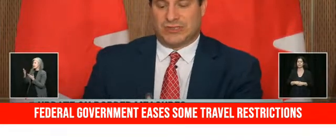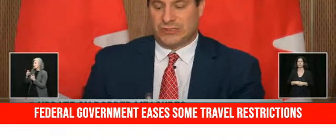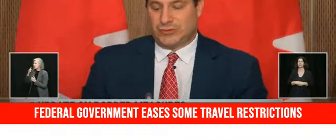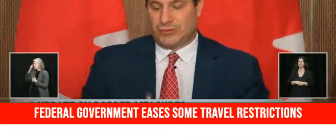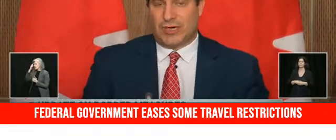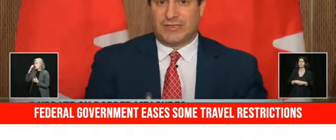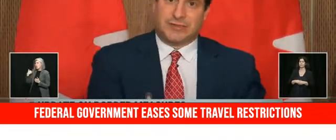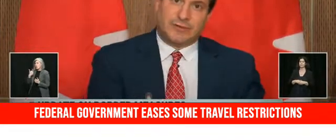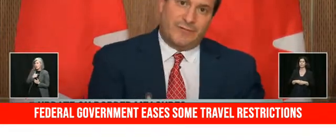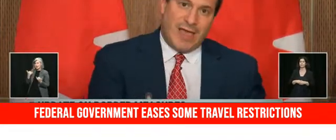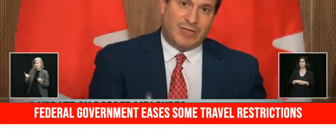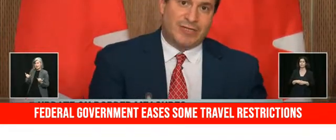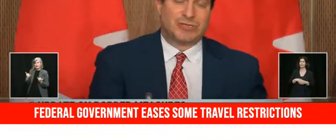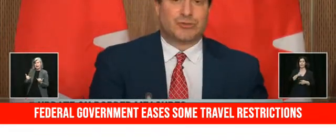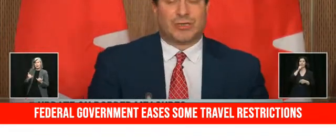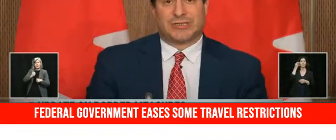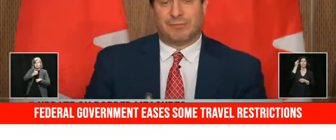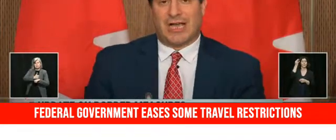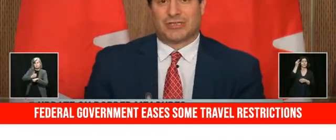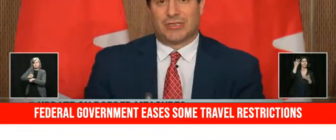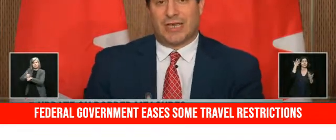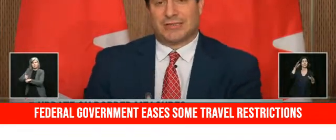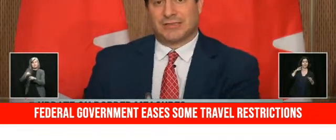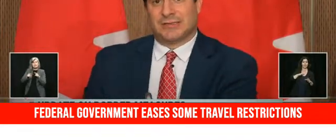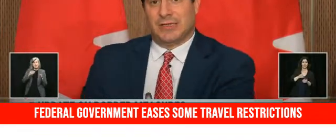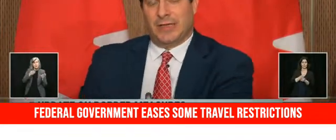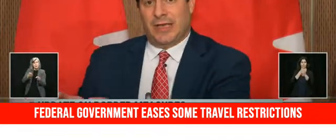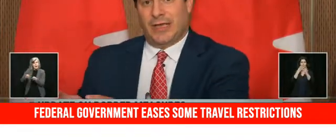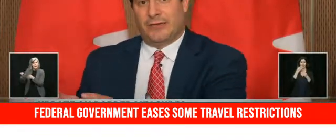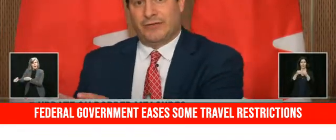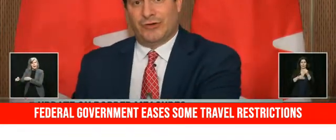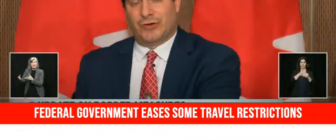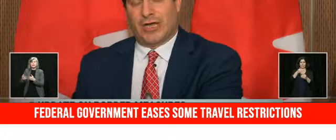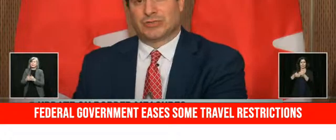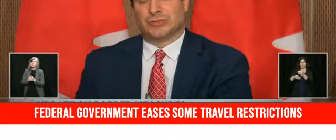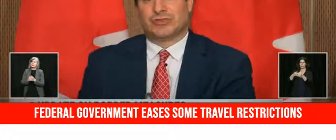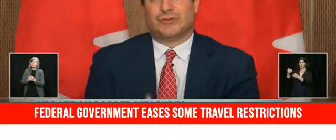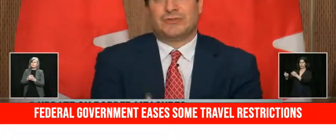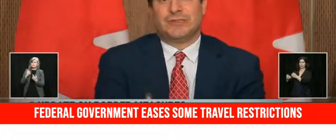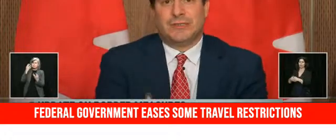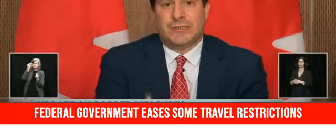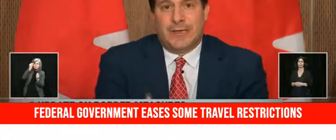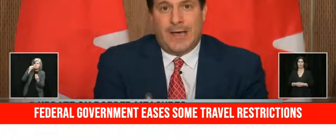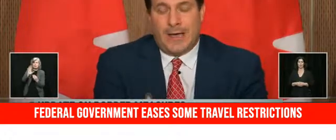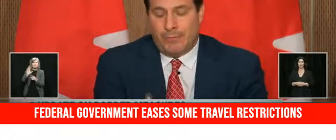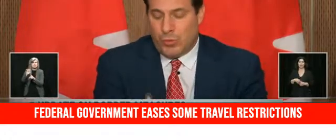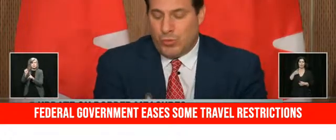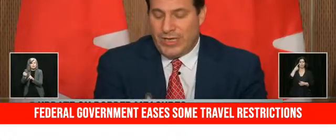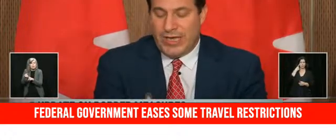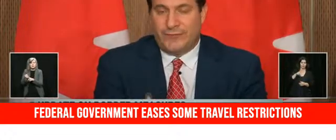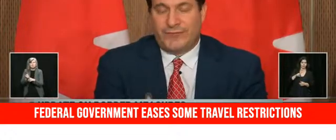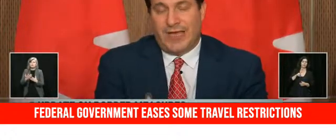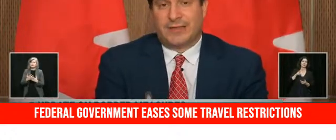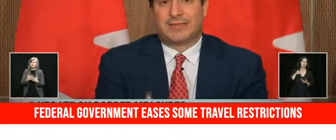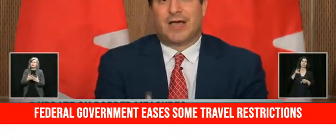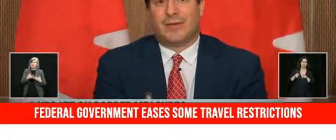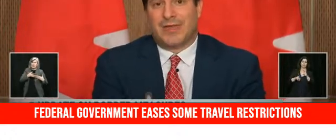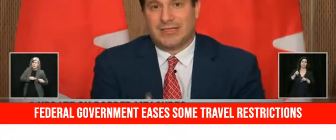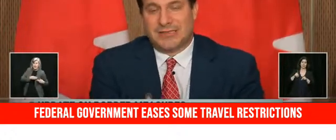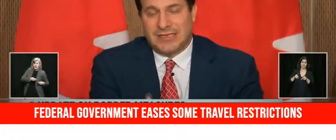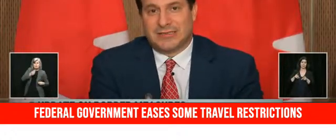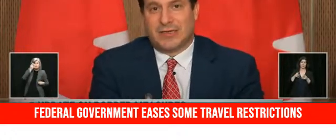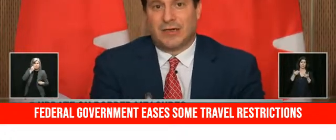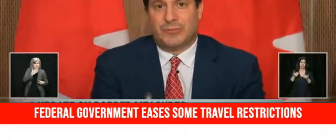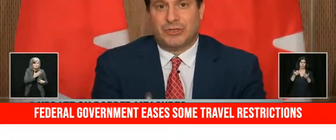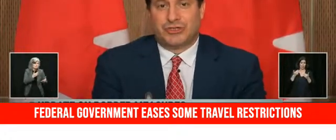of processes to address families, to address compassionate cases, and international students. We have taken the time